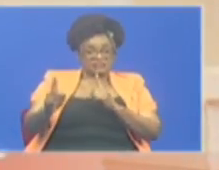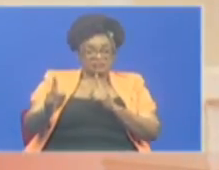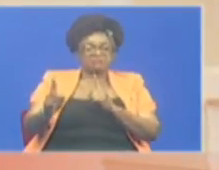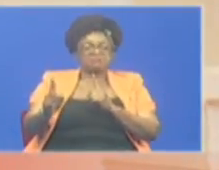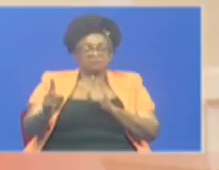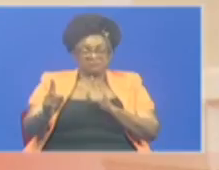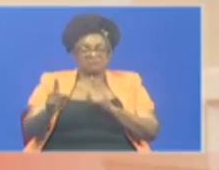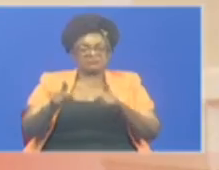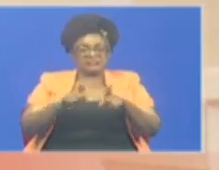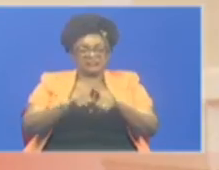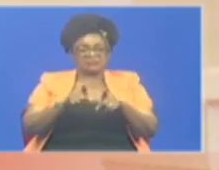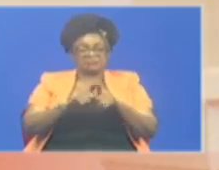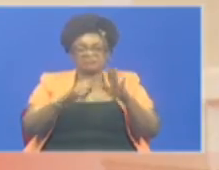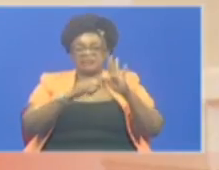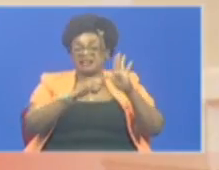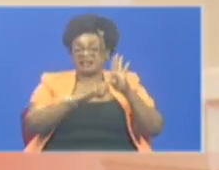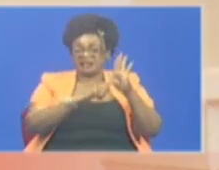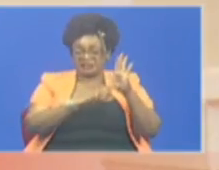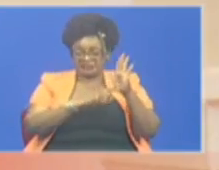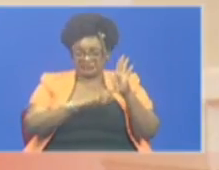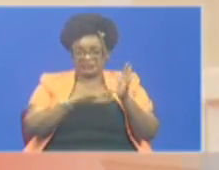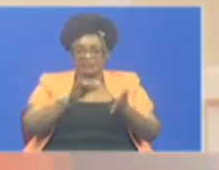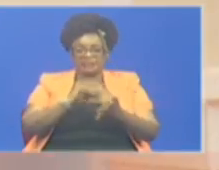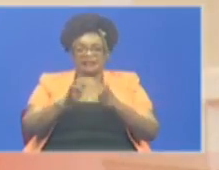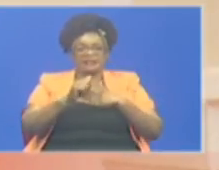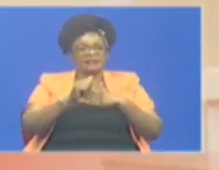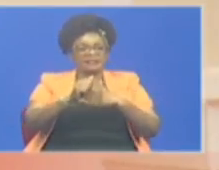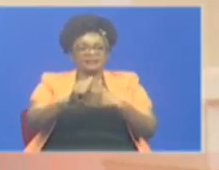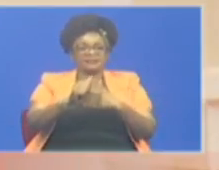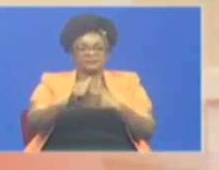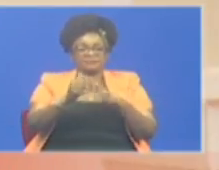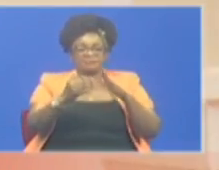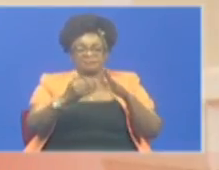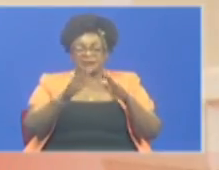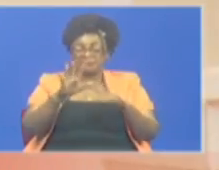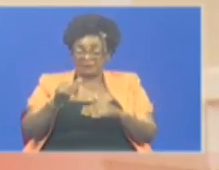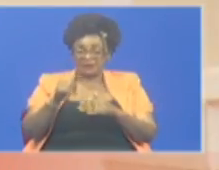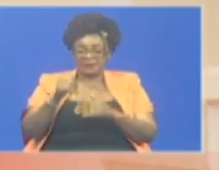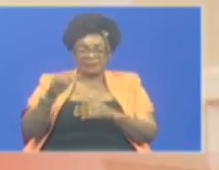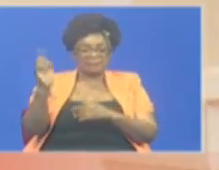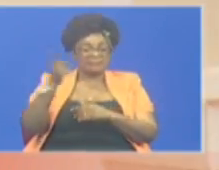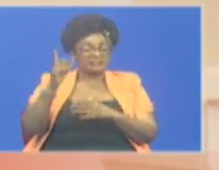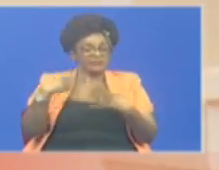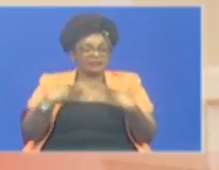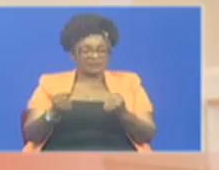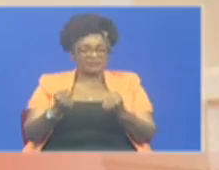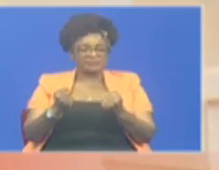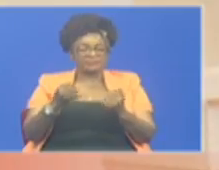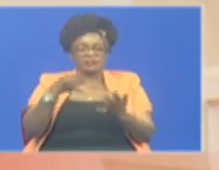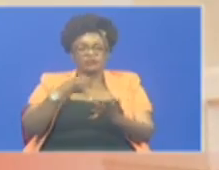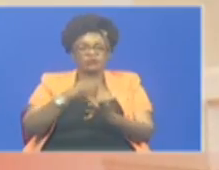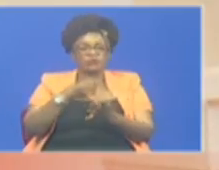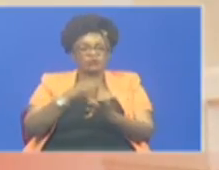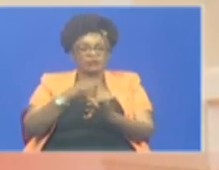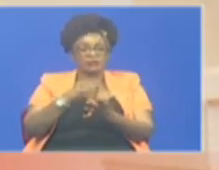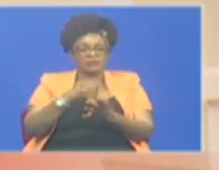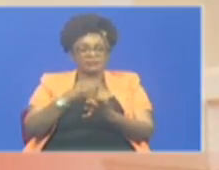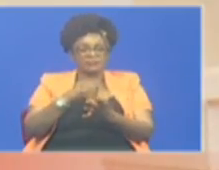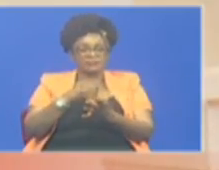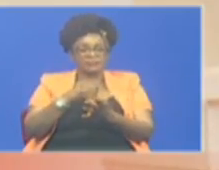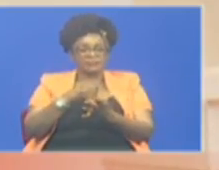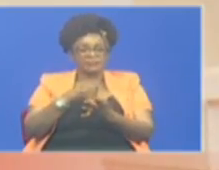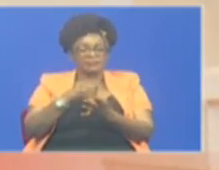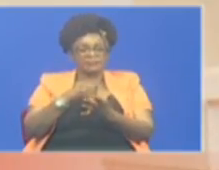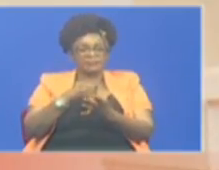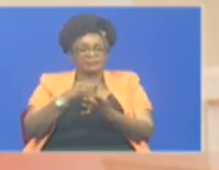The guidelines that have been set out that include, amongst other things, the closure